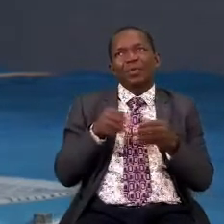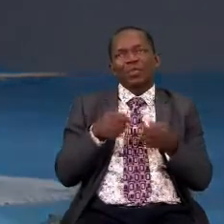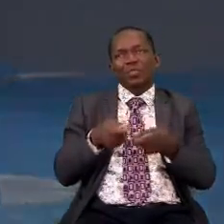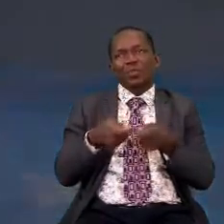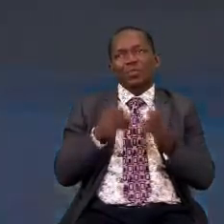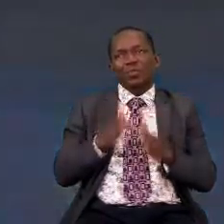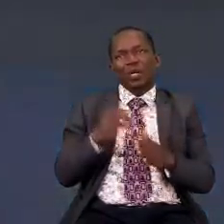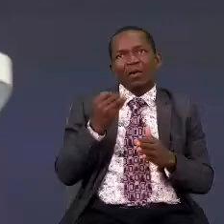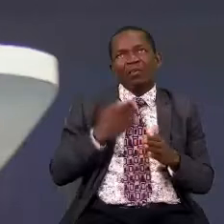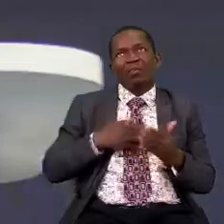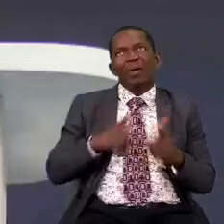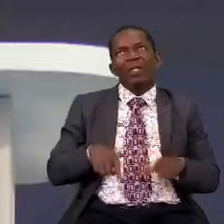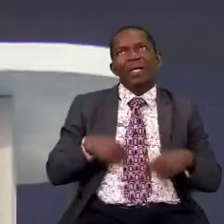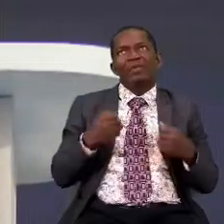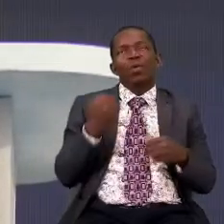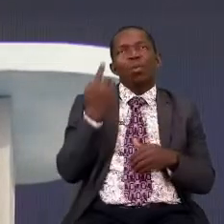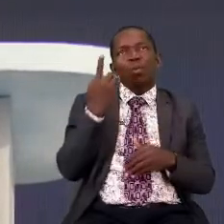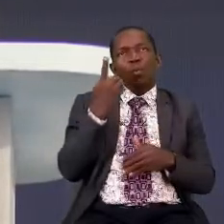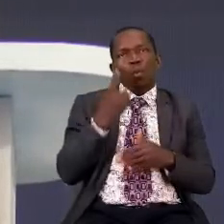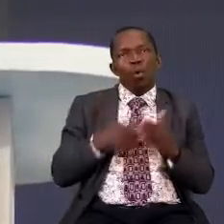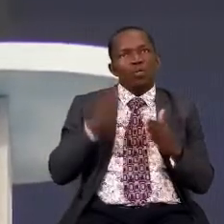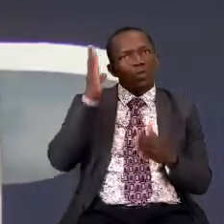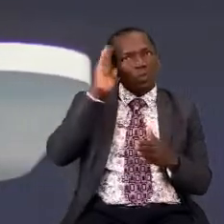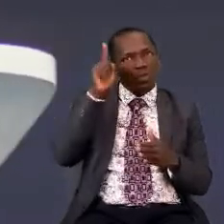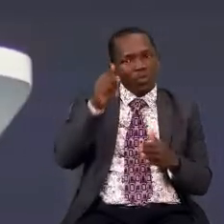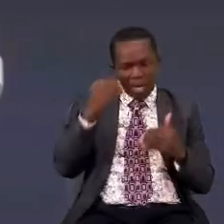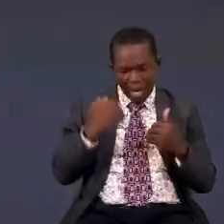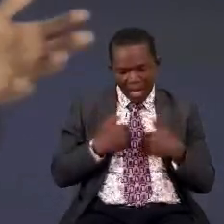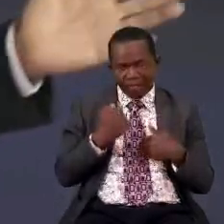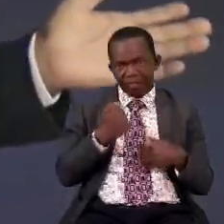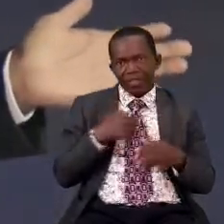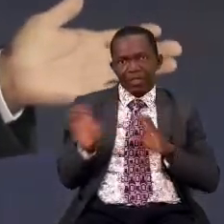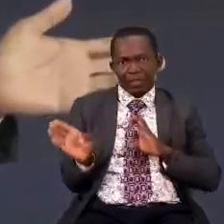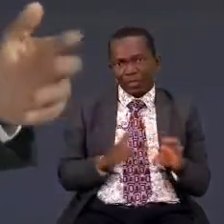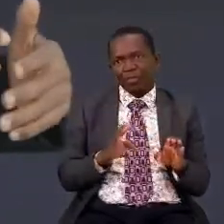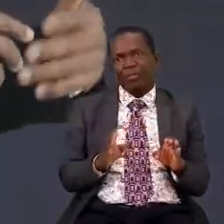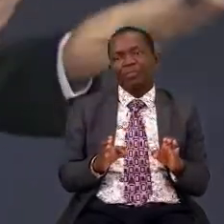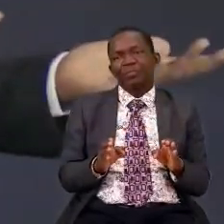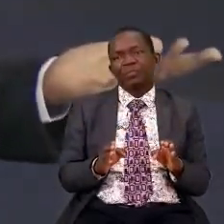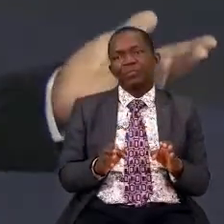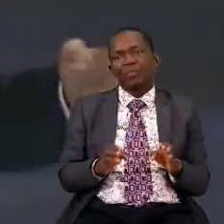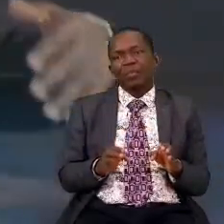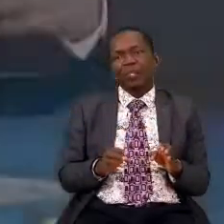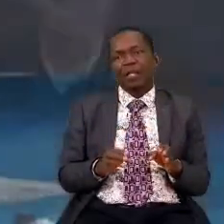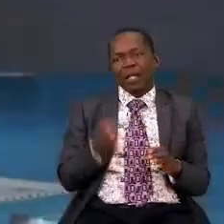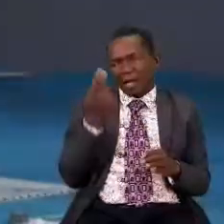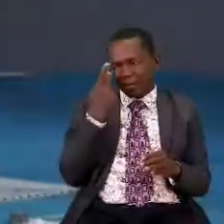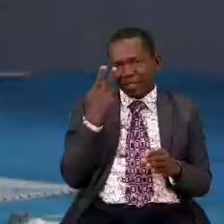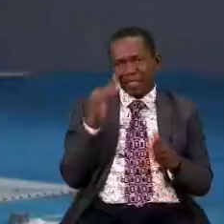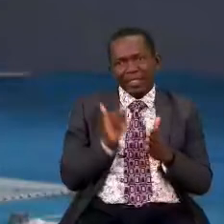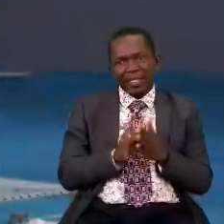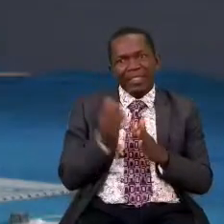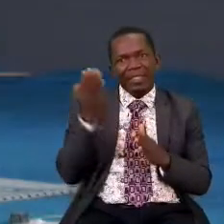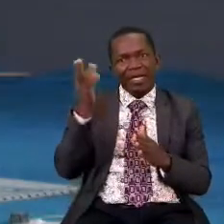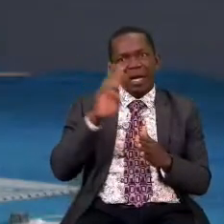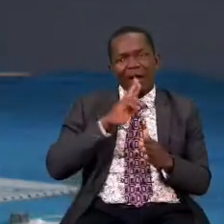are there already. What will you have me to do? I see that prophets are there, evangelists are there, teachers are